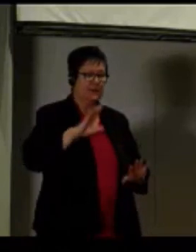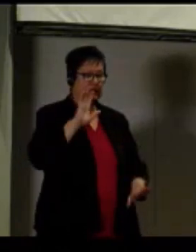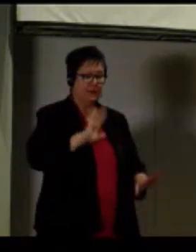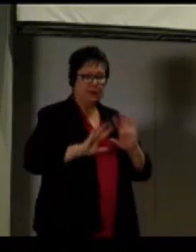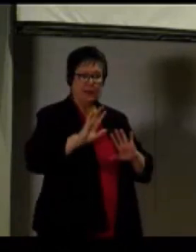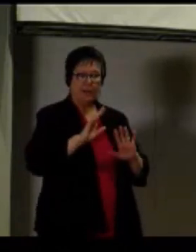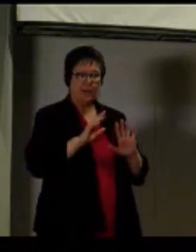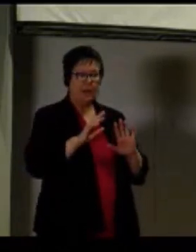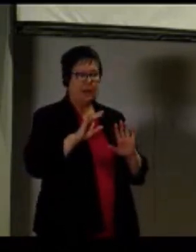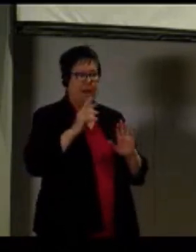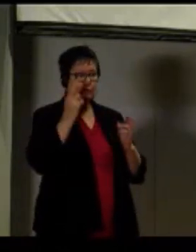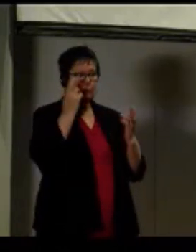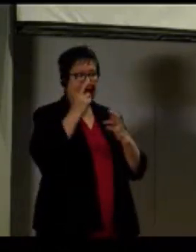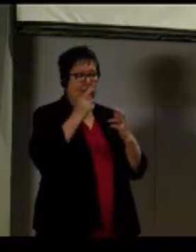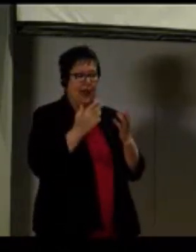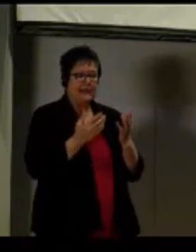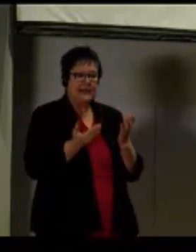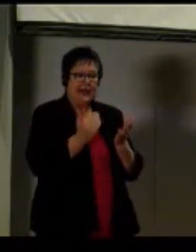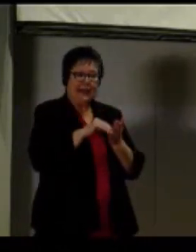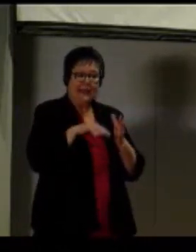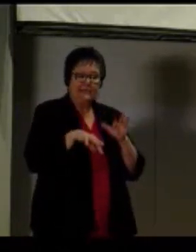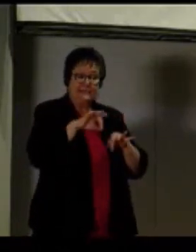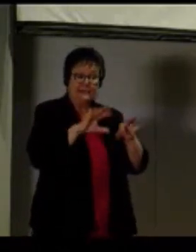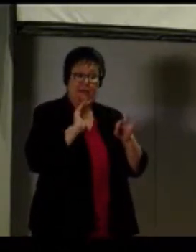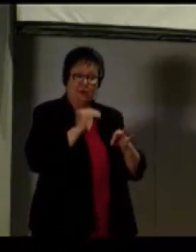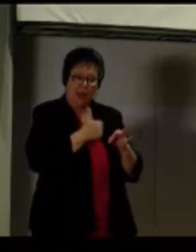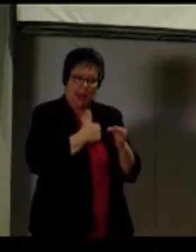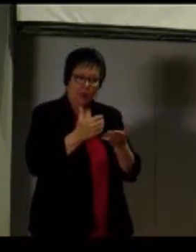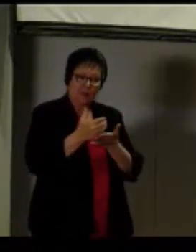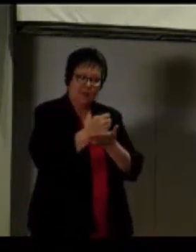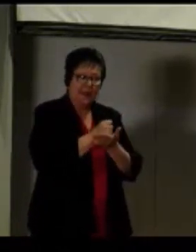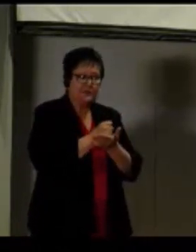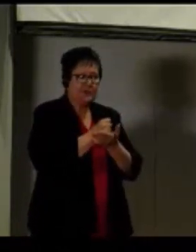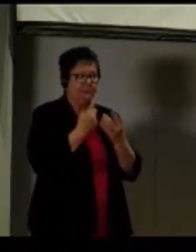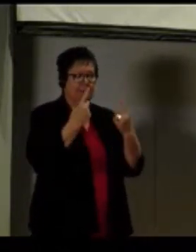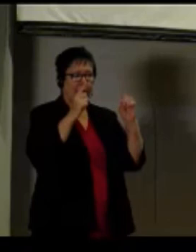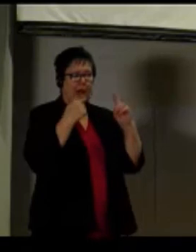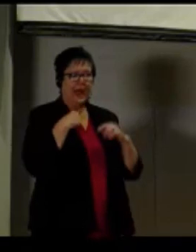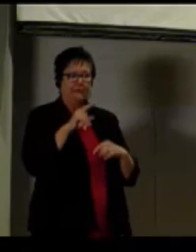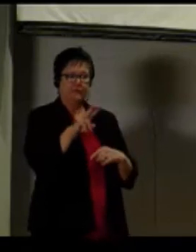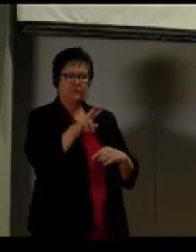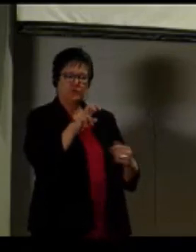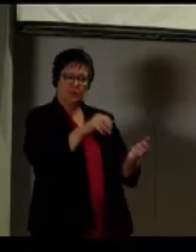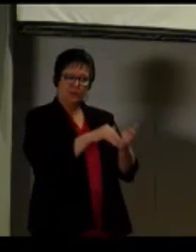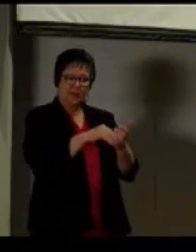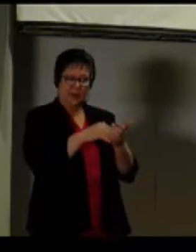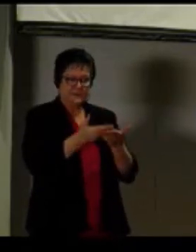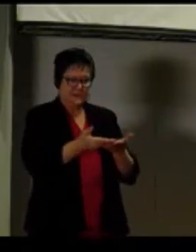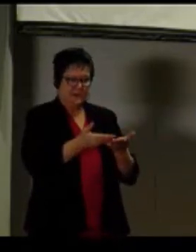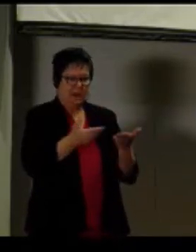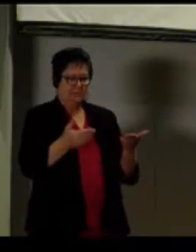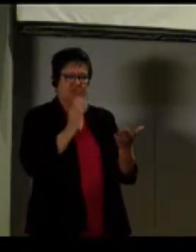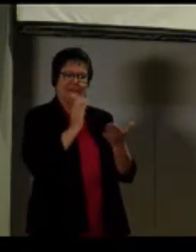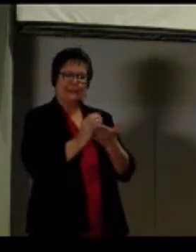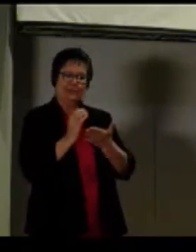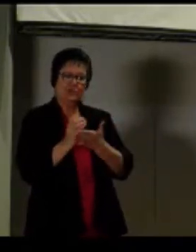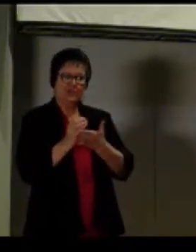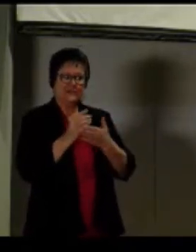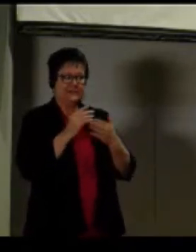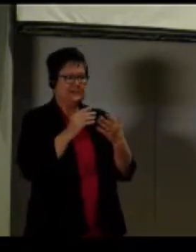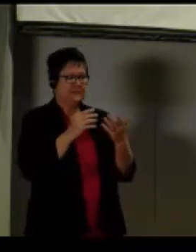our collection. I mean, to finally have 200,000 objects, images available to you at